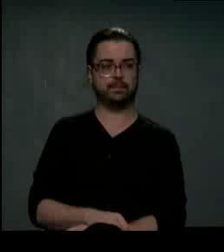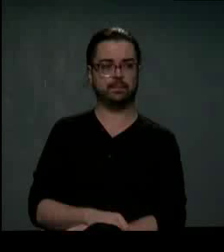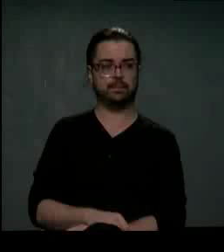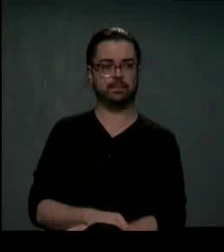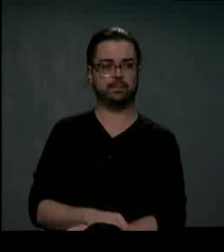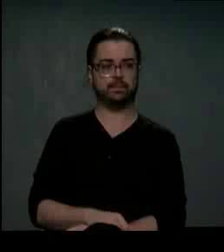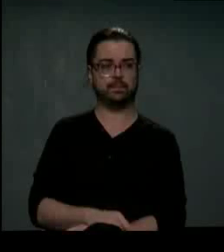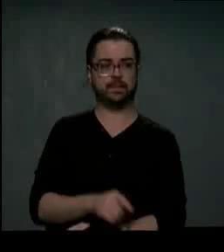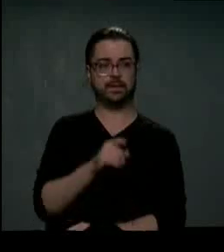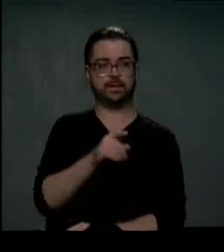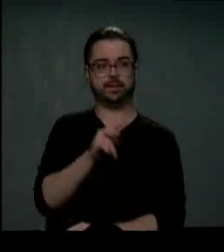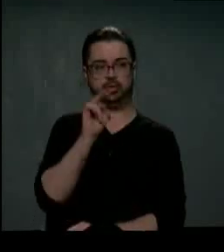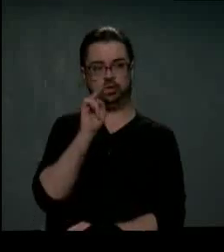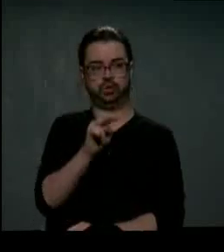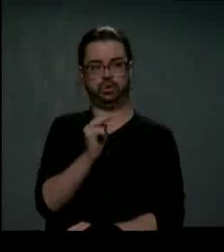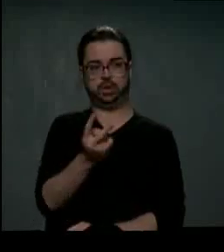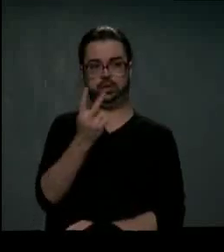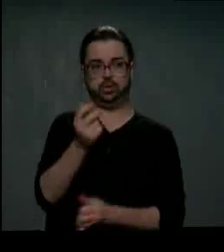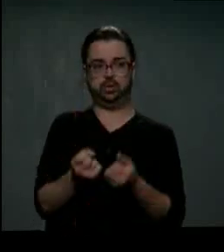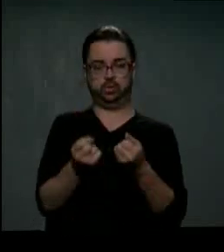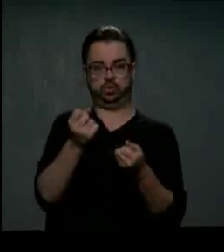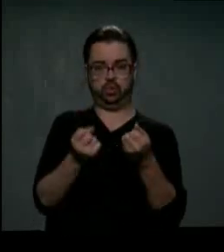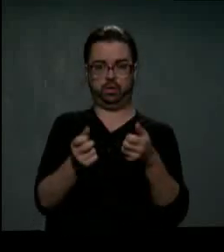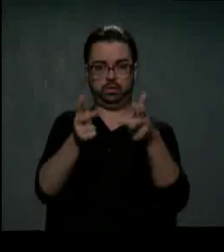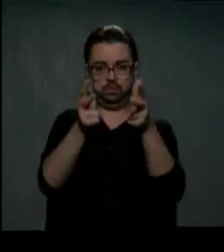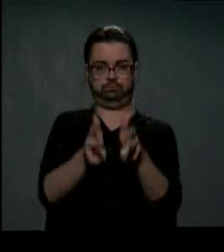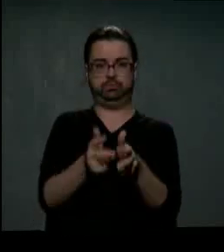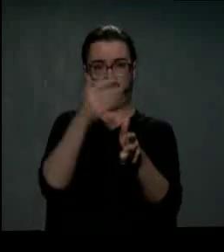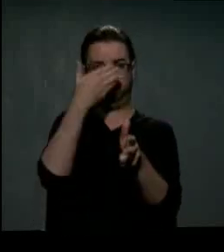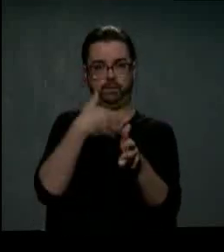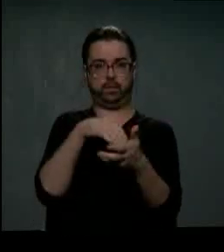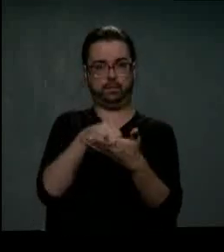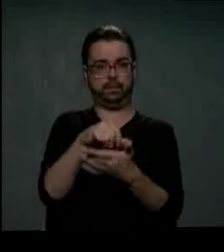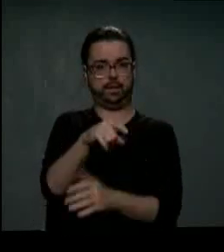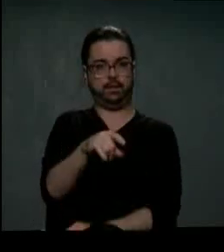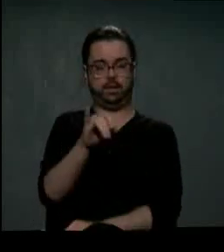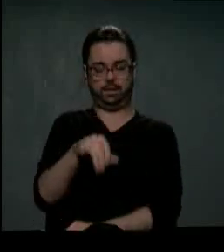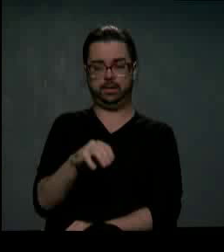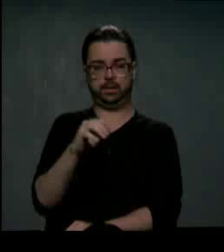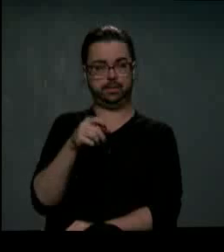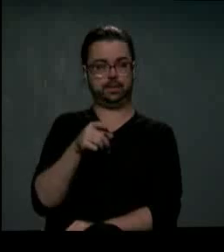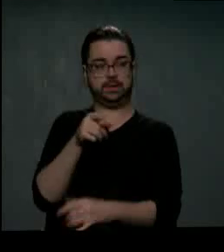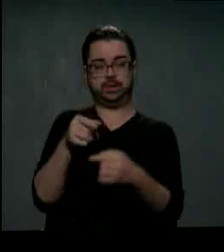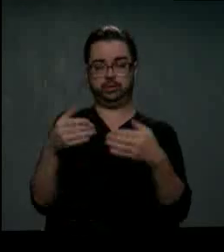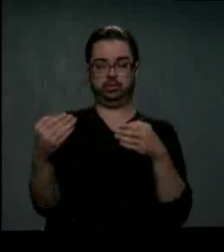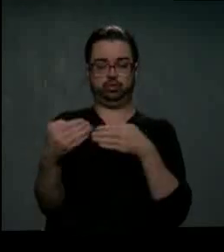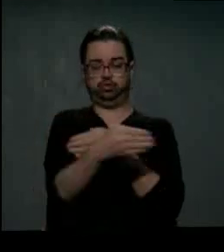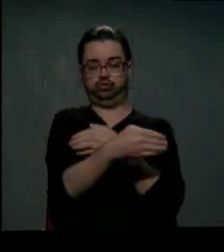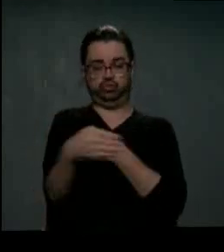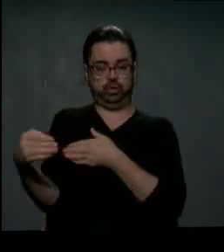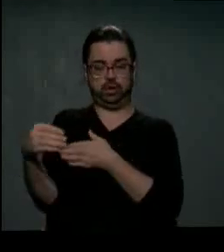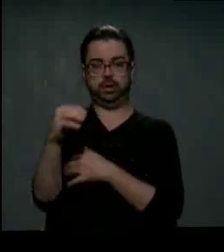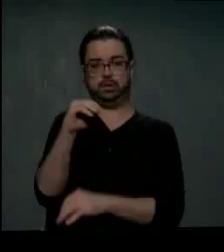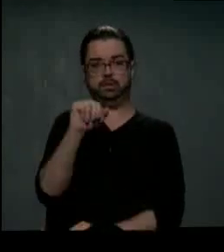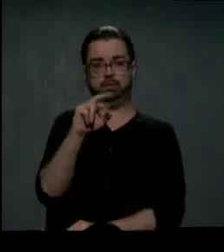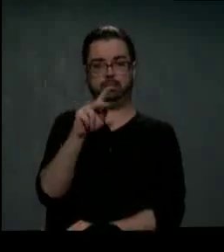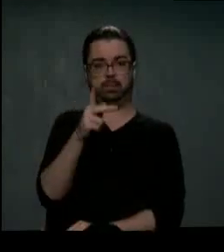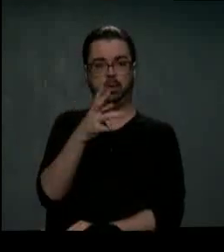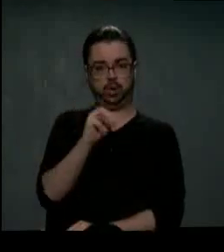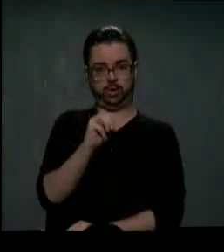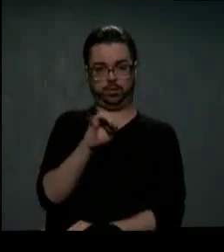This is looking across at 2 cars in front of the Subway. That's Markham that you're looking at. That is not a